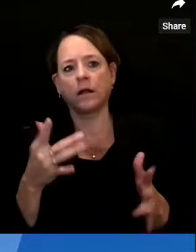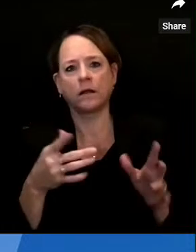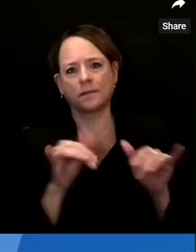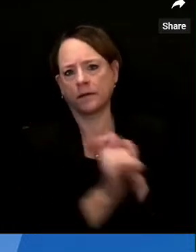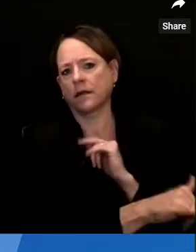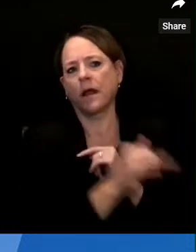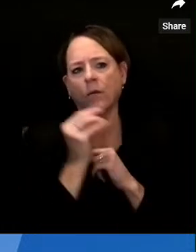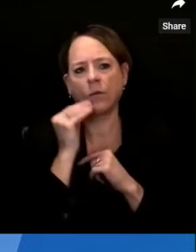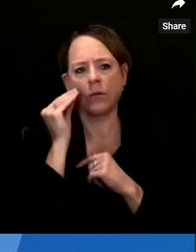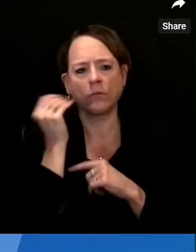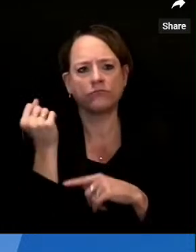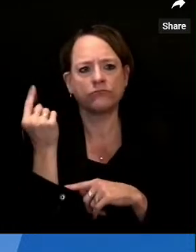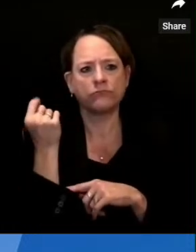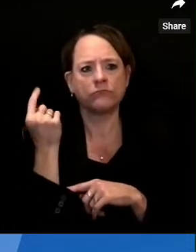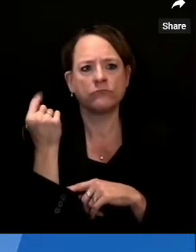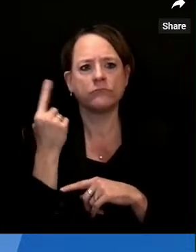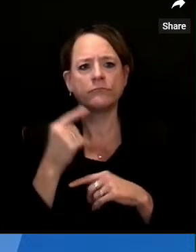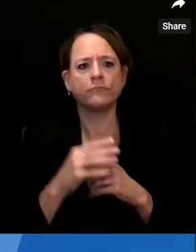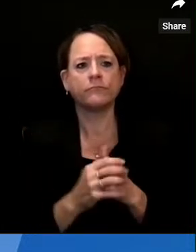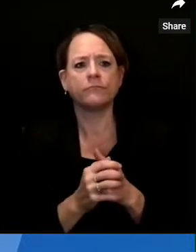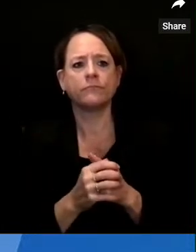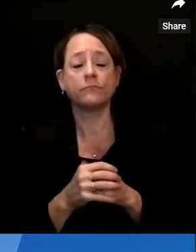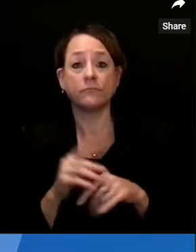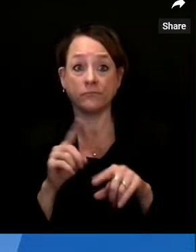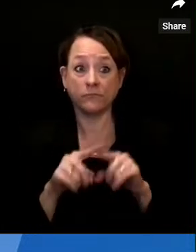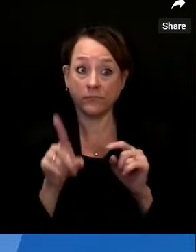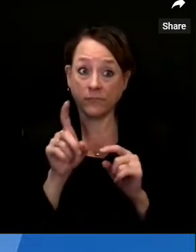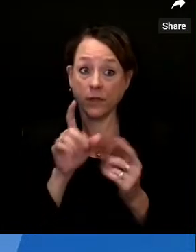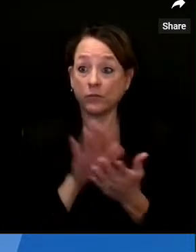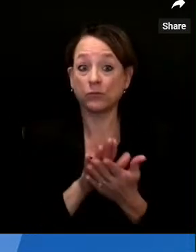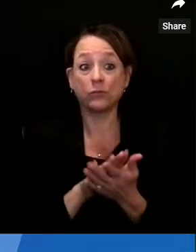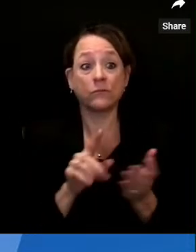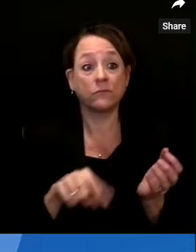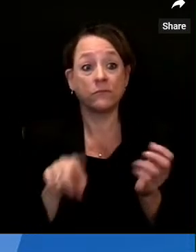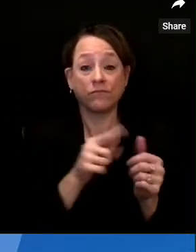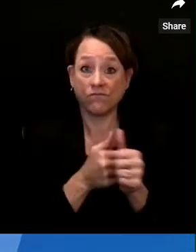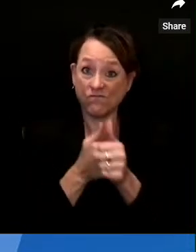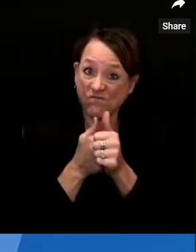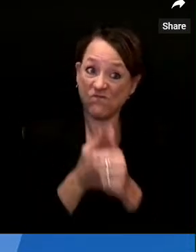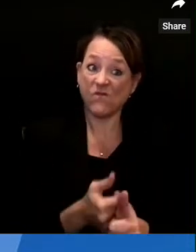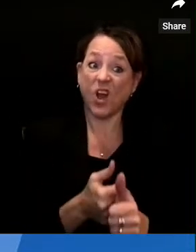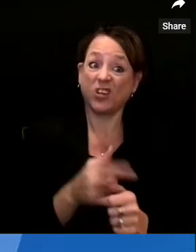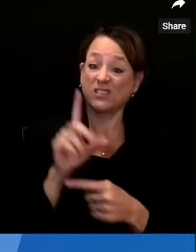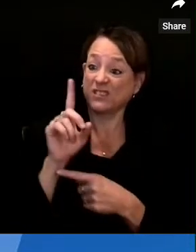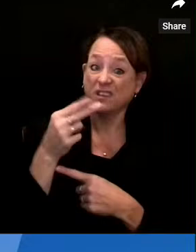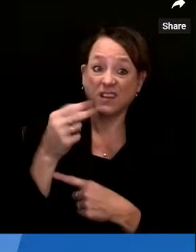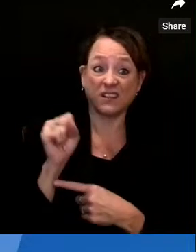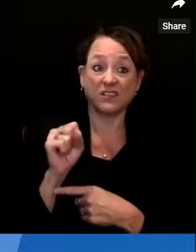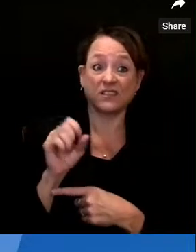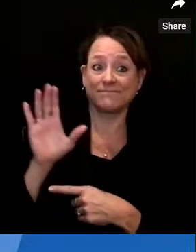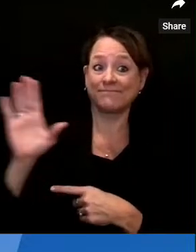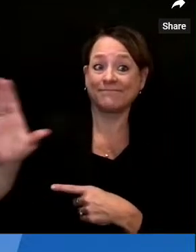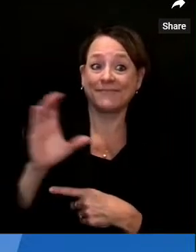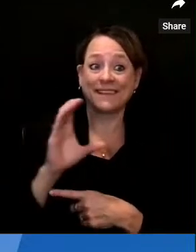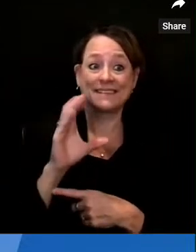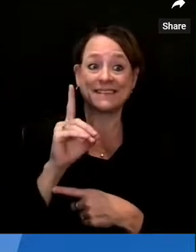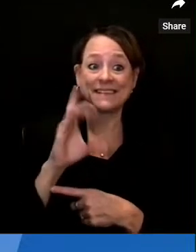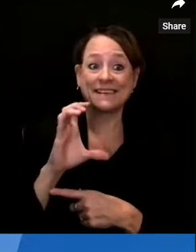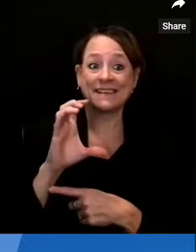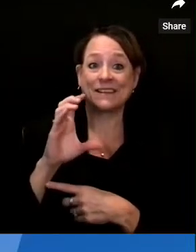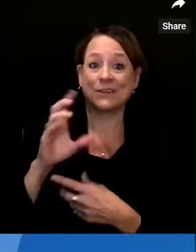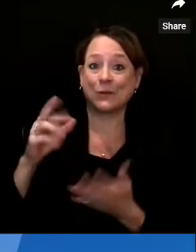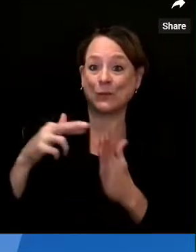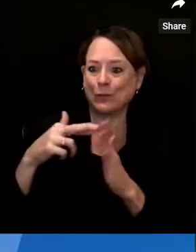guidelines that CDC and DHS promulgated back in the summer. And I'm wondering, are the state's